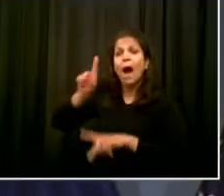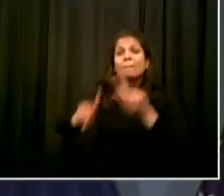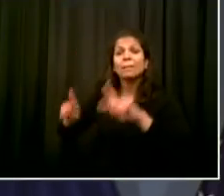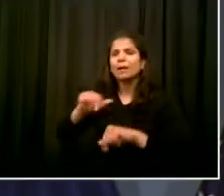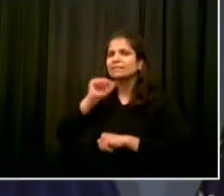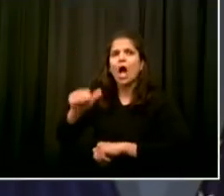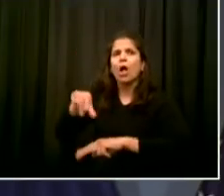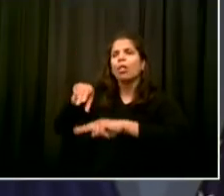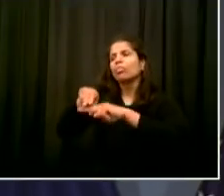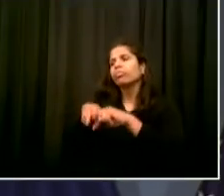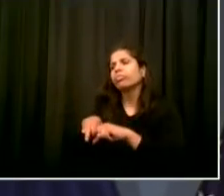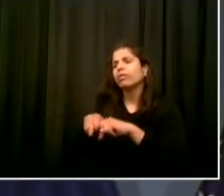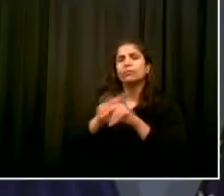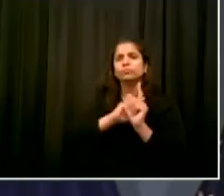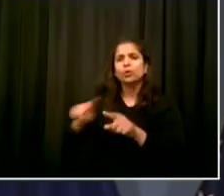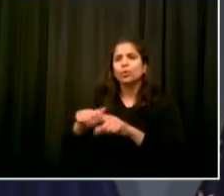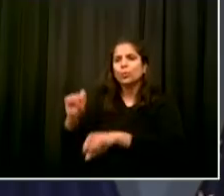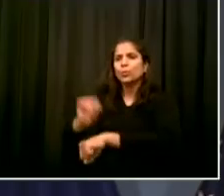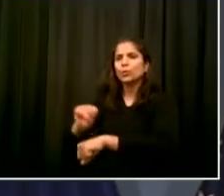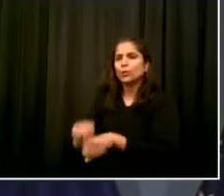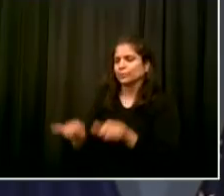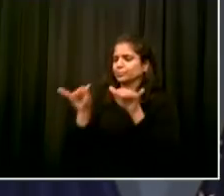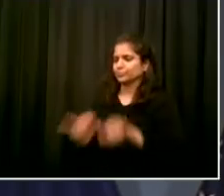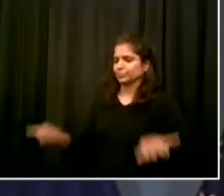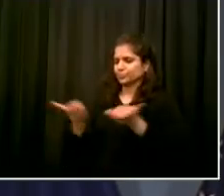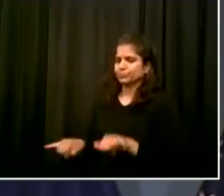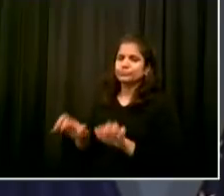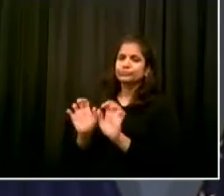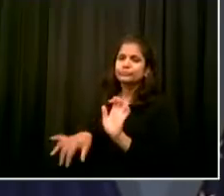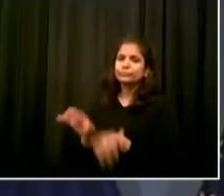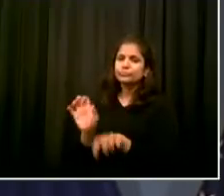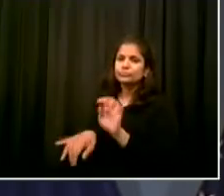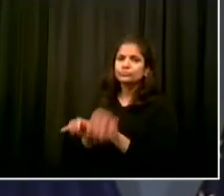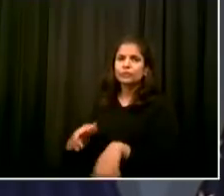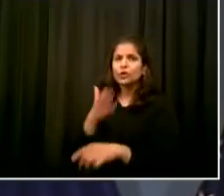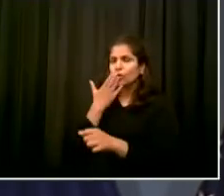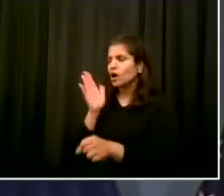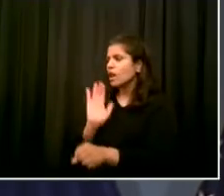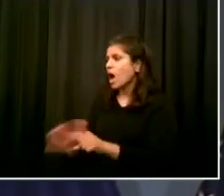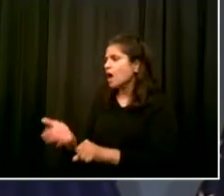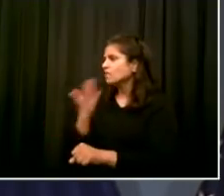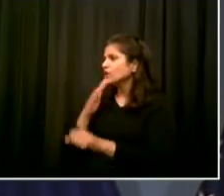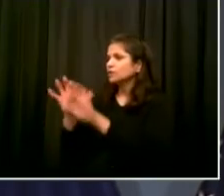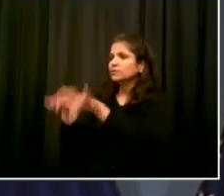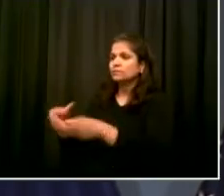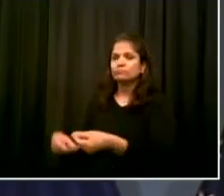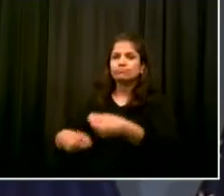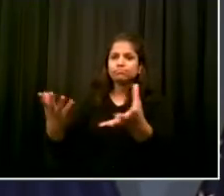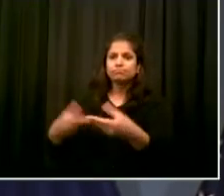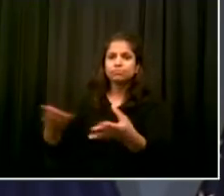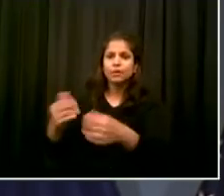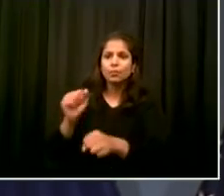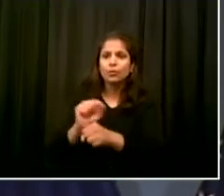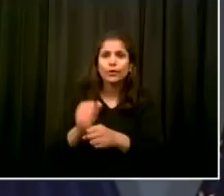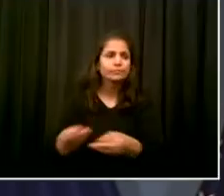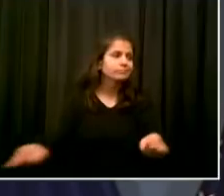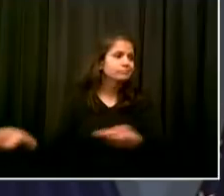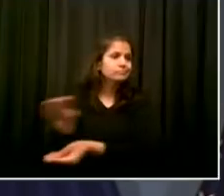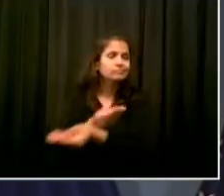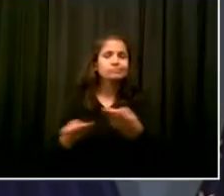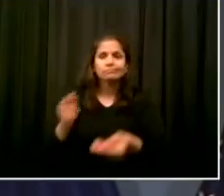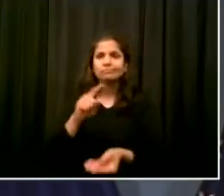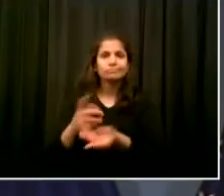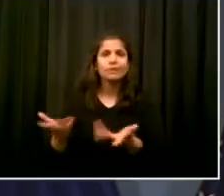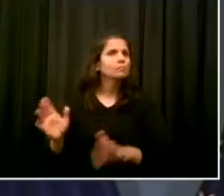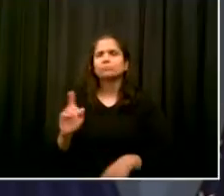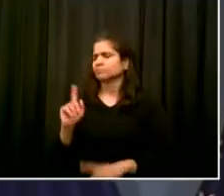bravery of going out, as was said, without a gun, without a badge, into situations where there's pain, where there's conflict,